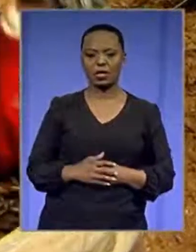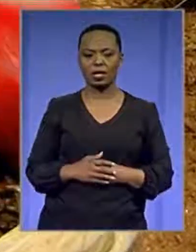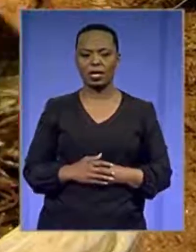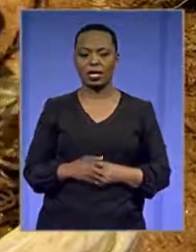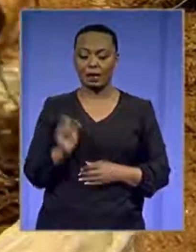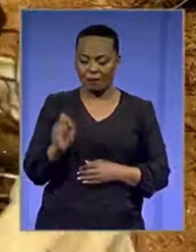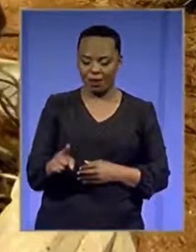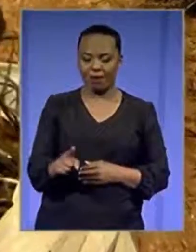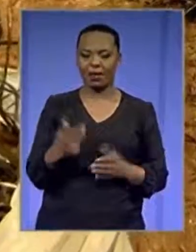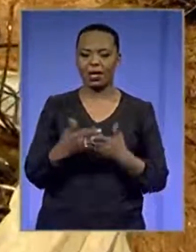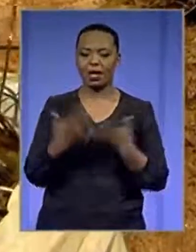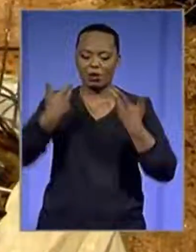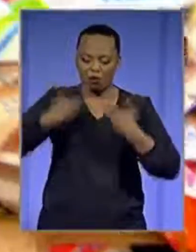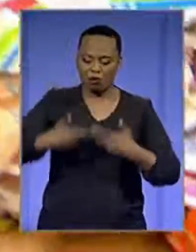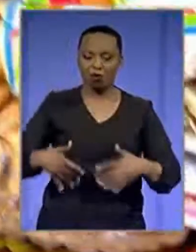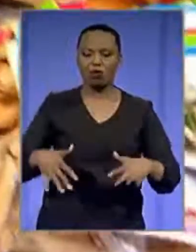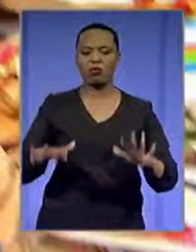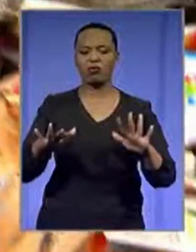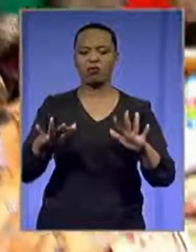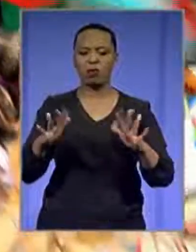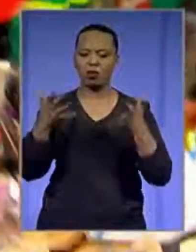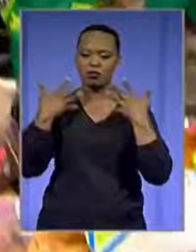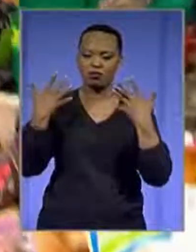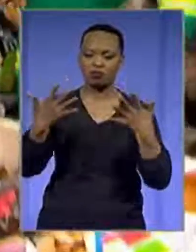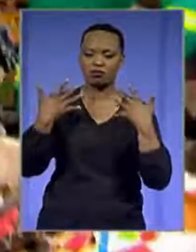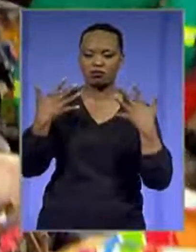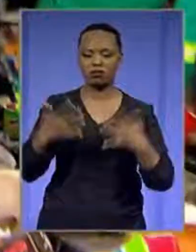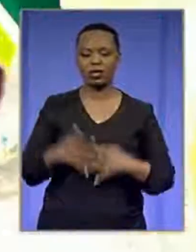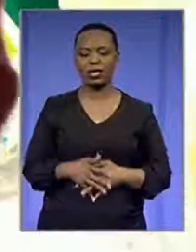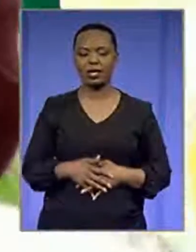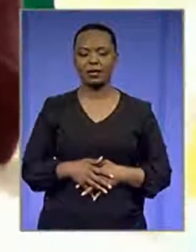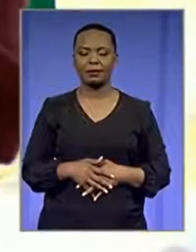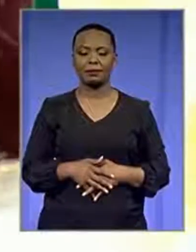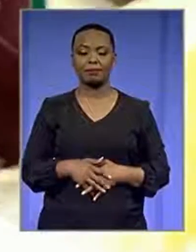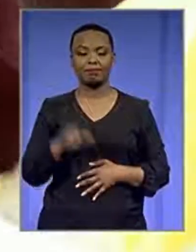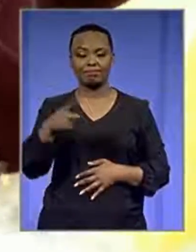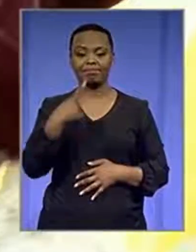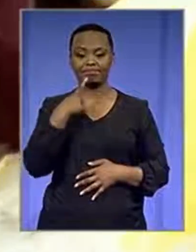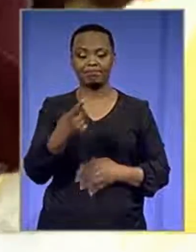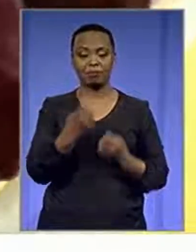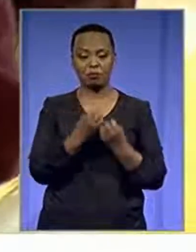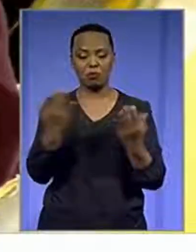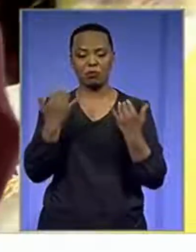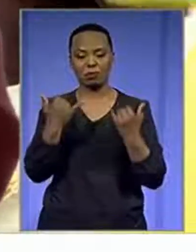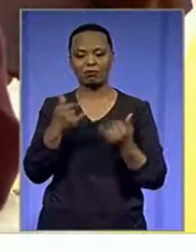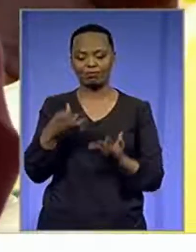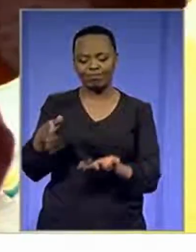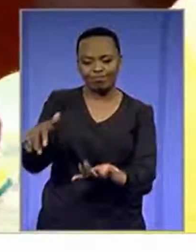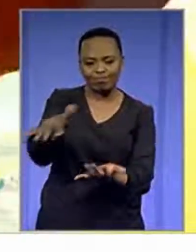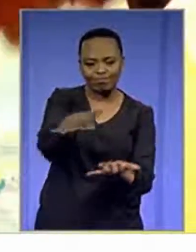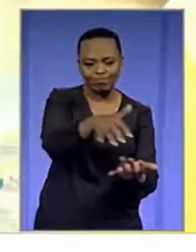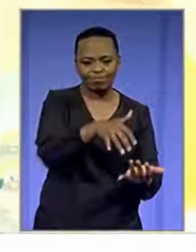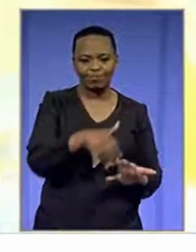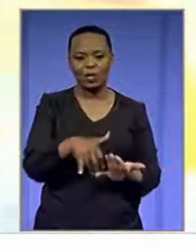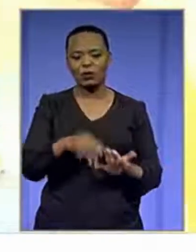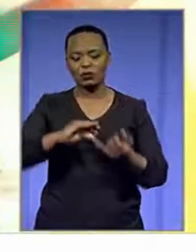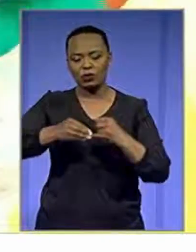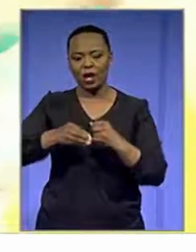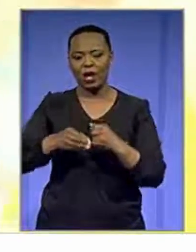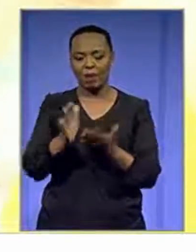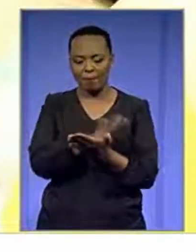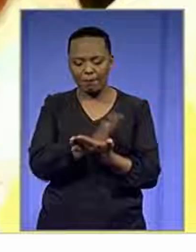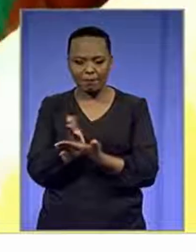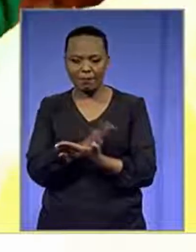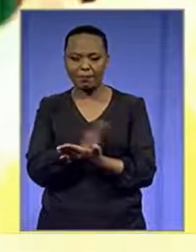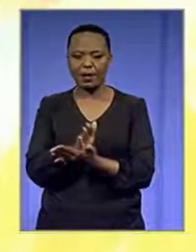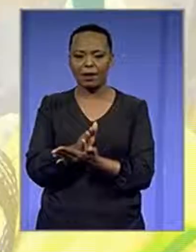air. Jale ge di ka tlhoka seboka di tlo šitwa ke nare e tlhotša. Bana ba tšee kgalaka ke go gora ba dikišana. From